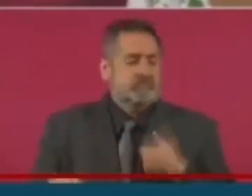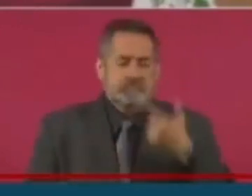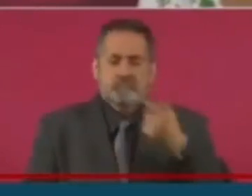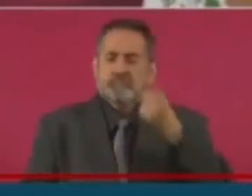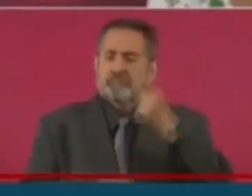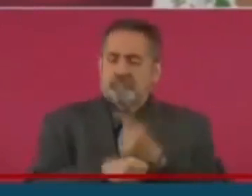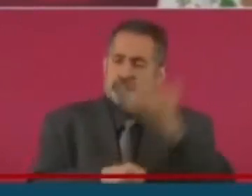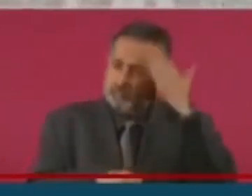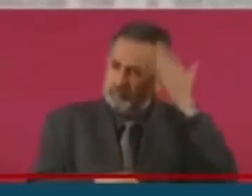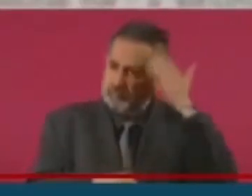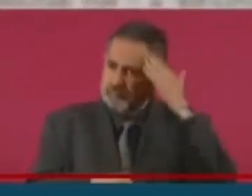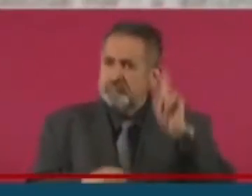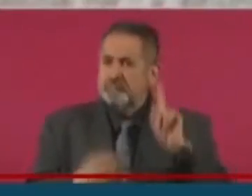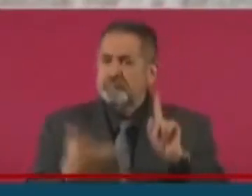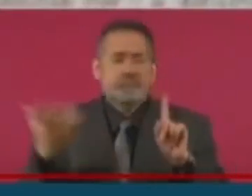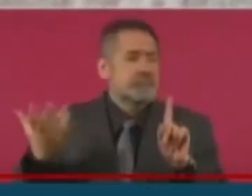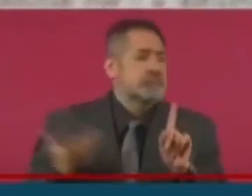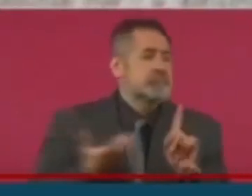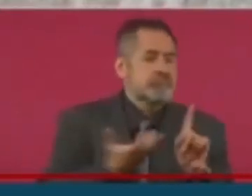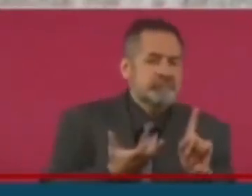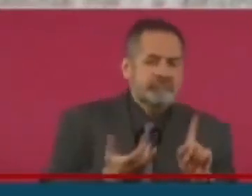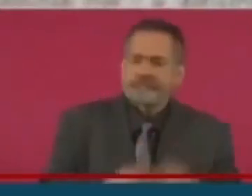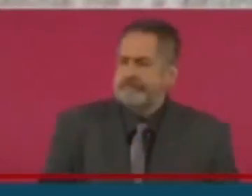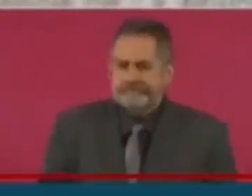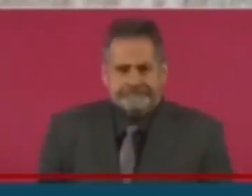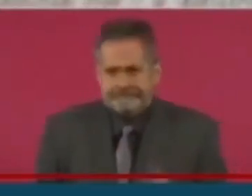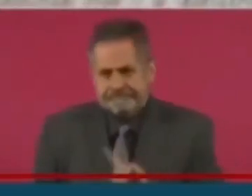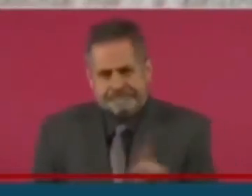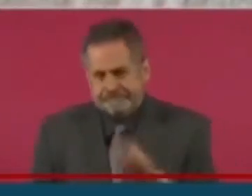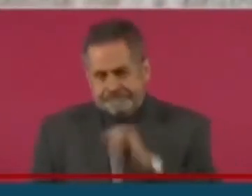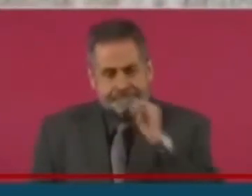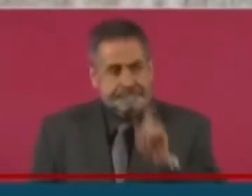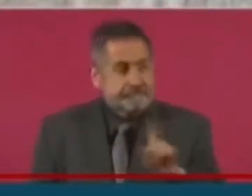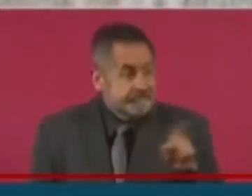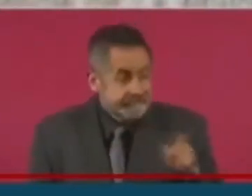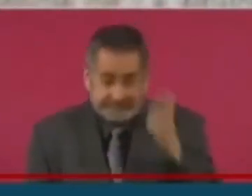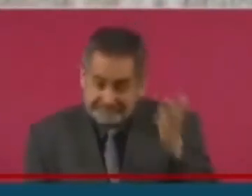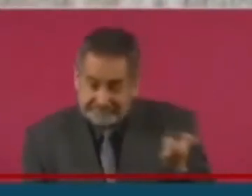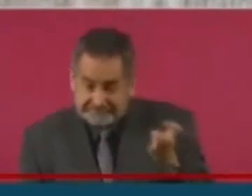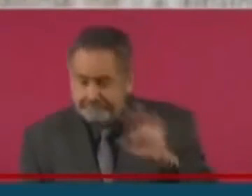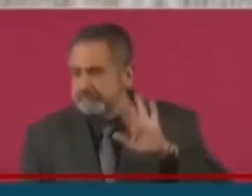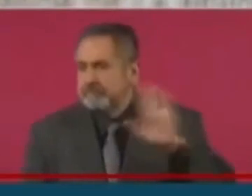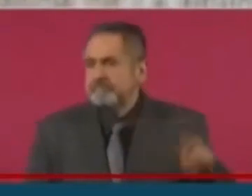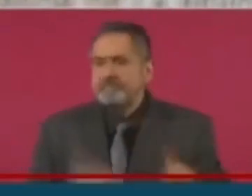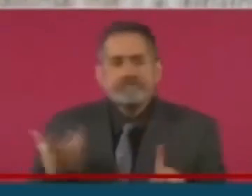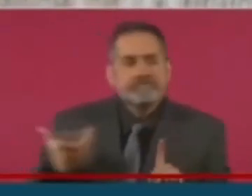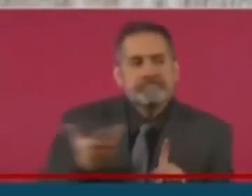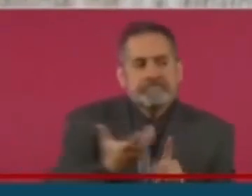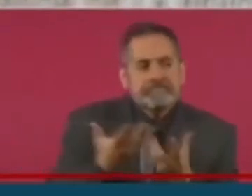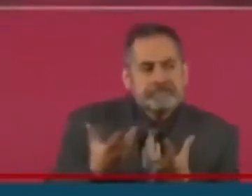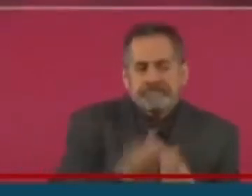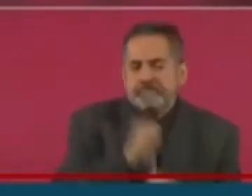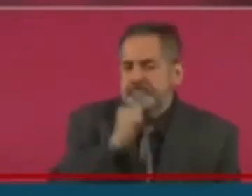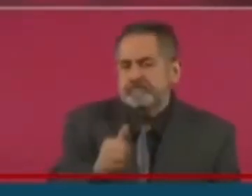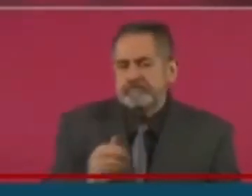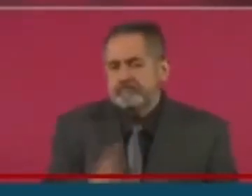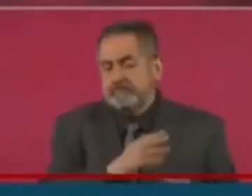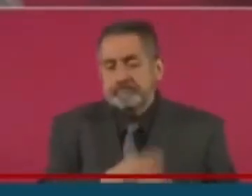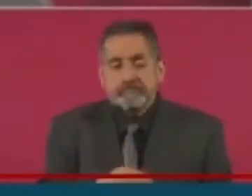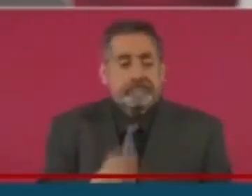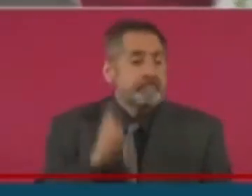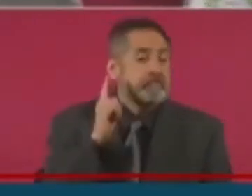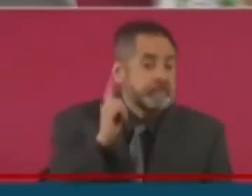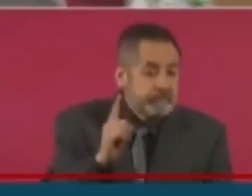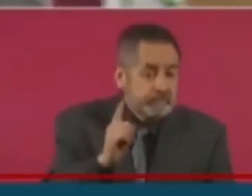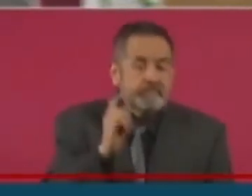official presentation of his annual government report. The president acknowledged that the march will serve as a political thermometer in order to